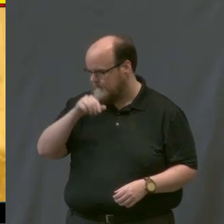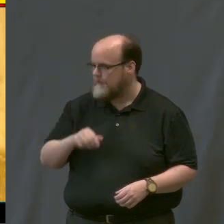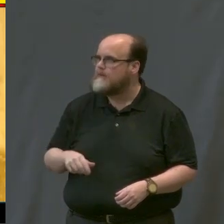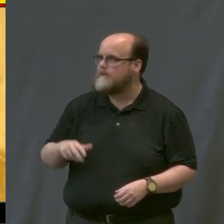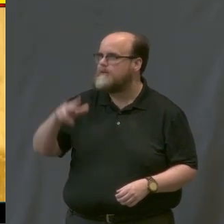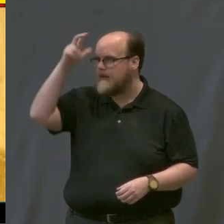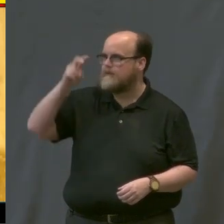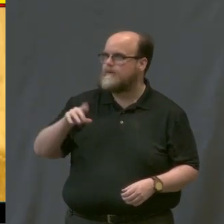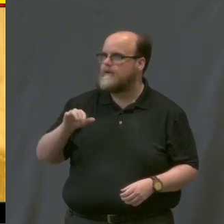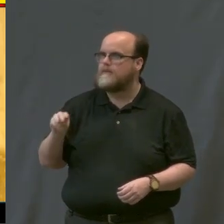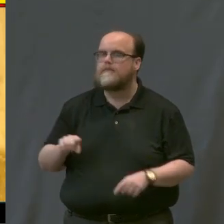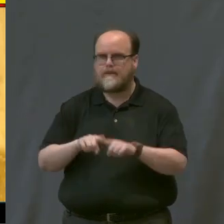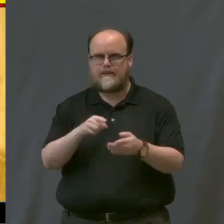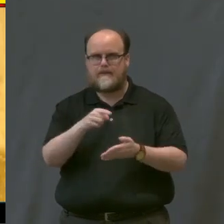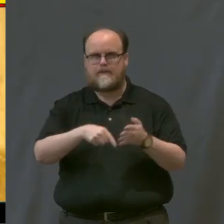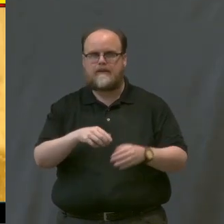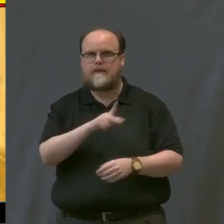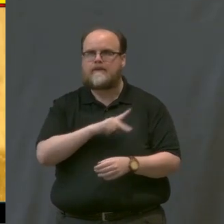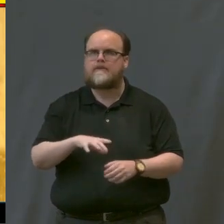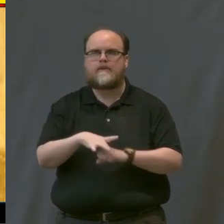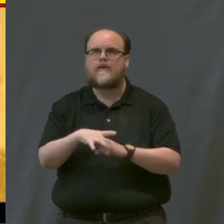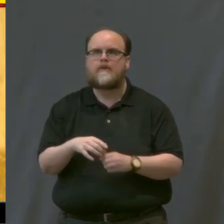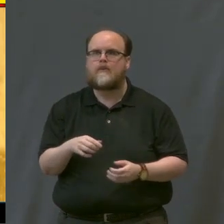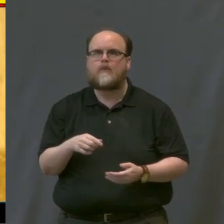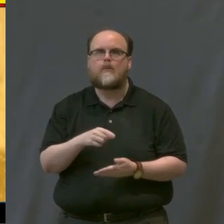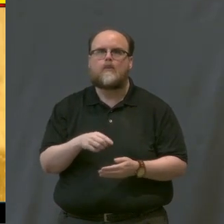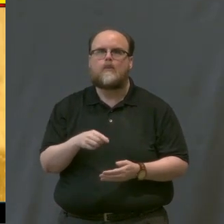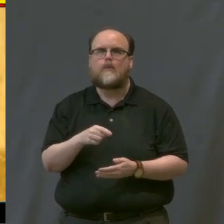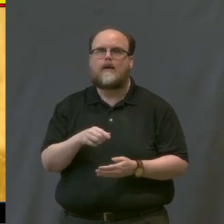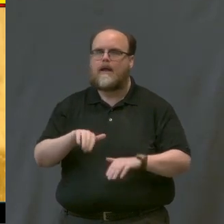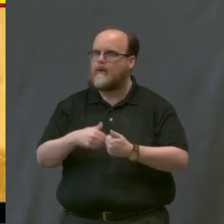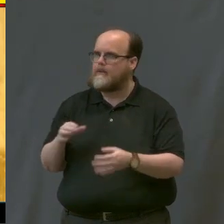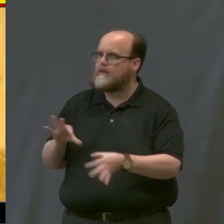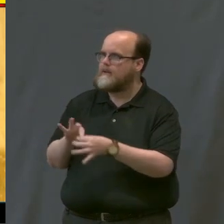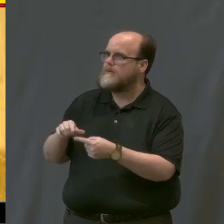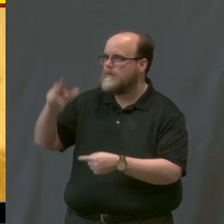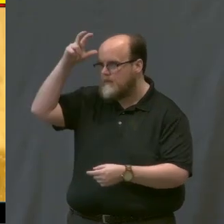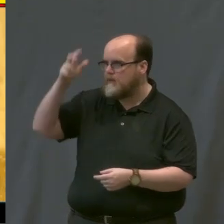Yes, but these are the kings of the earth. What do they have to do with the villain?